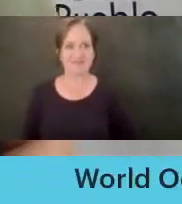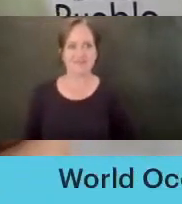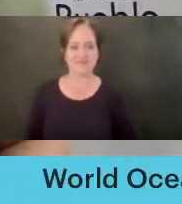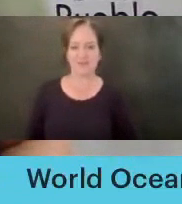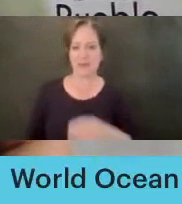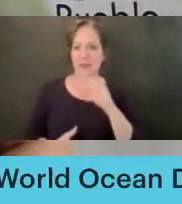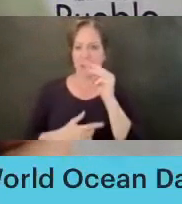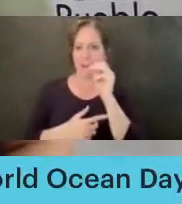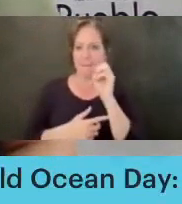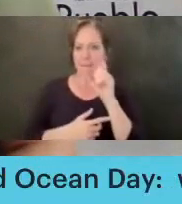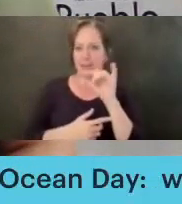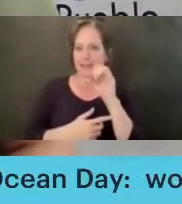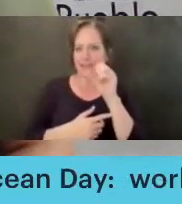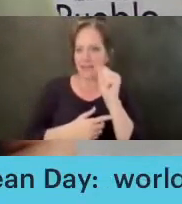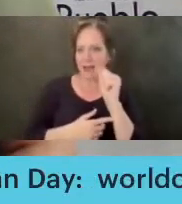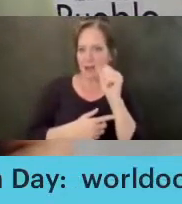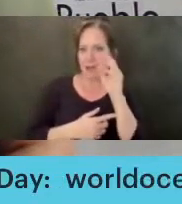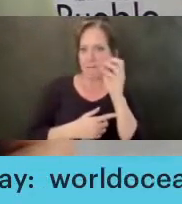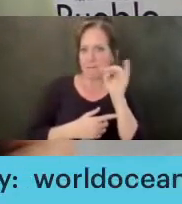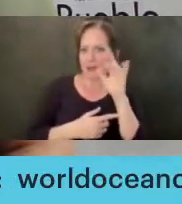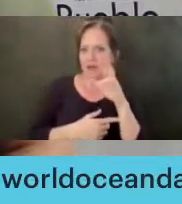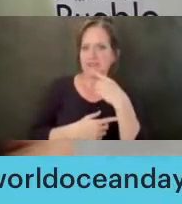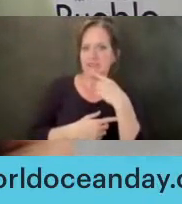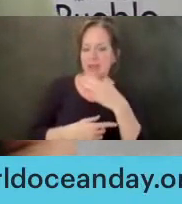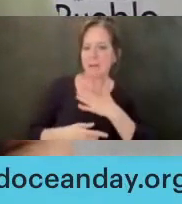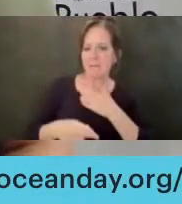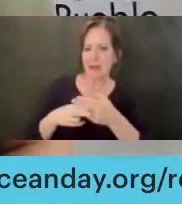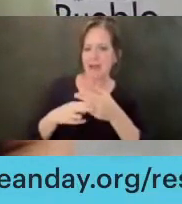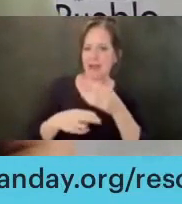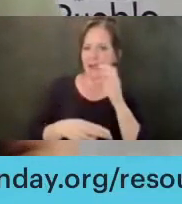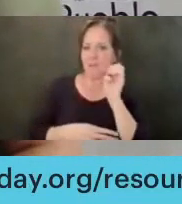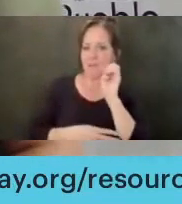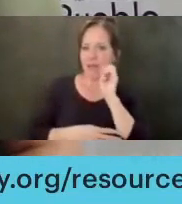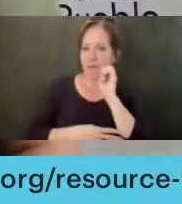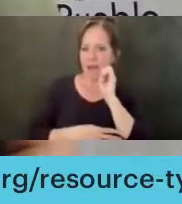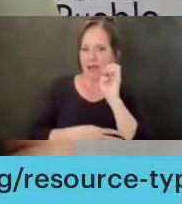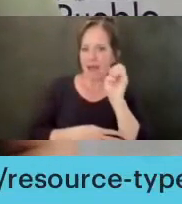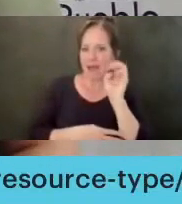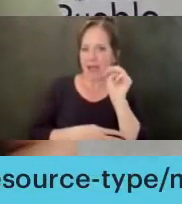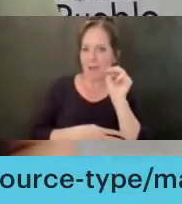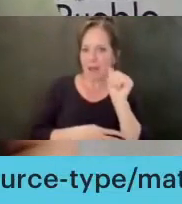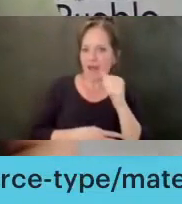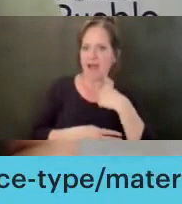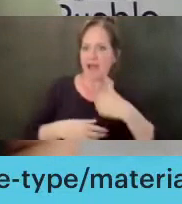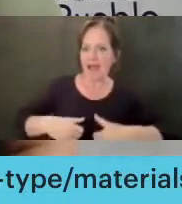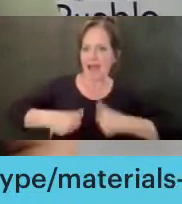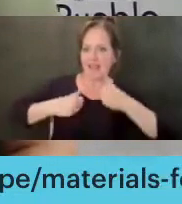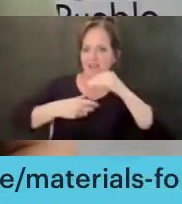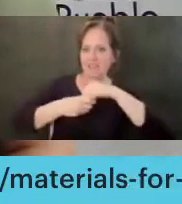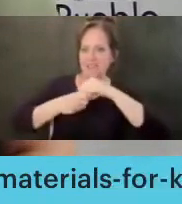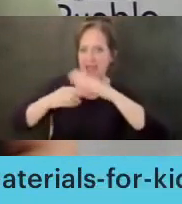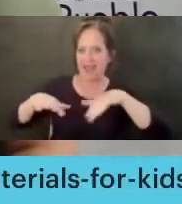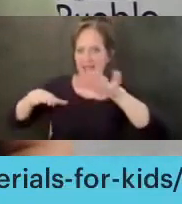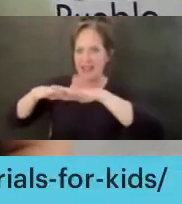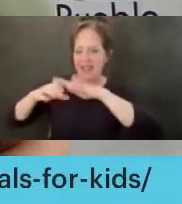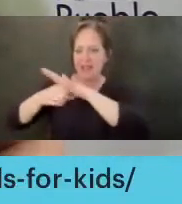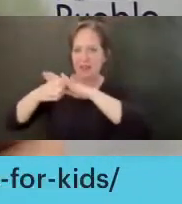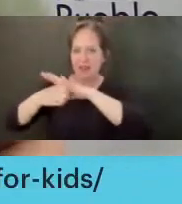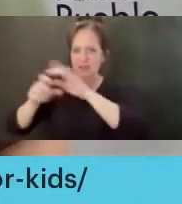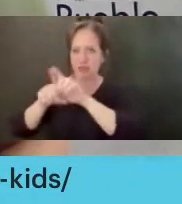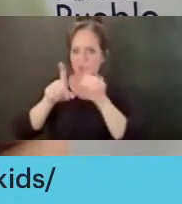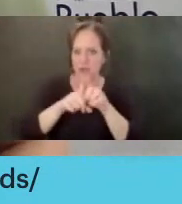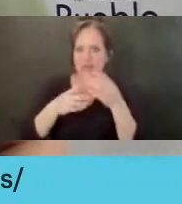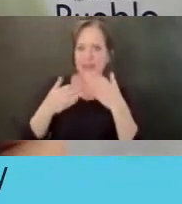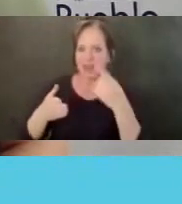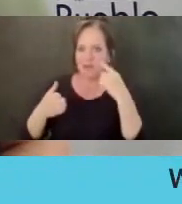Melissa Baer said, my name is Emma and I live in a landlocked state too. Thank you for the great ideas about conservation